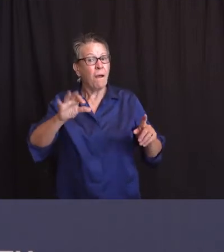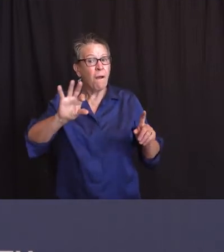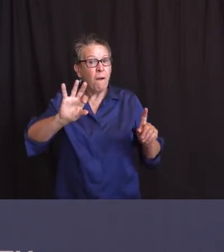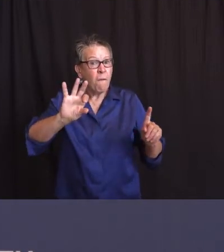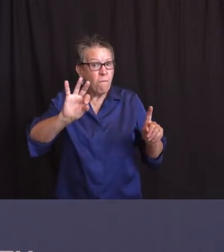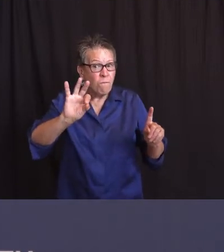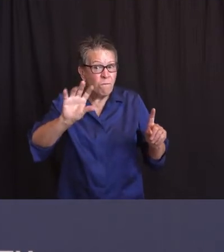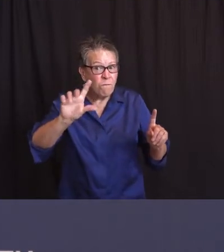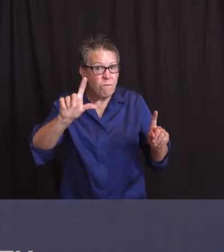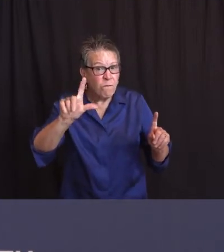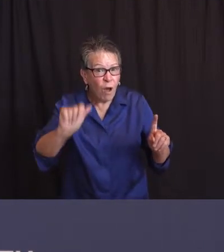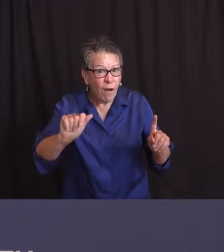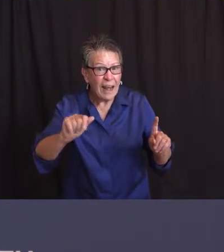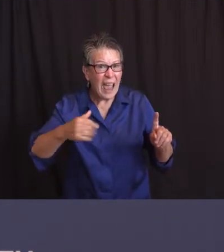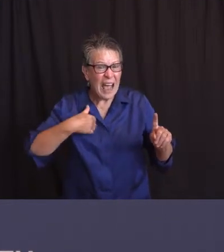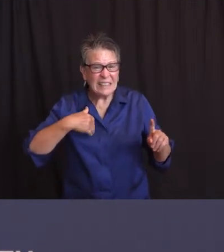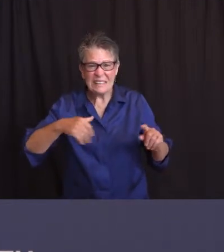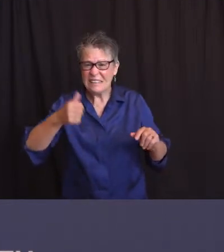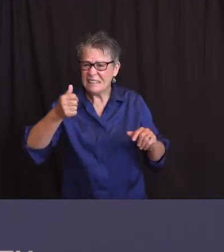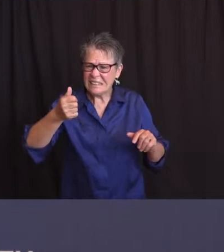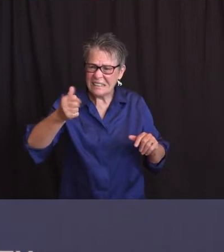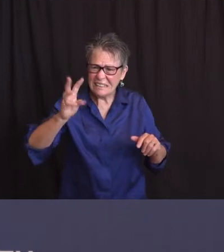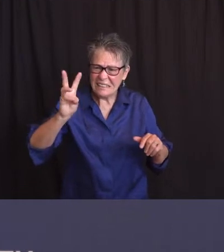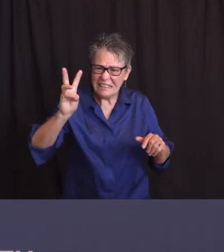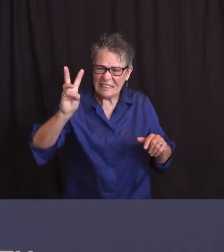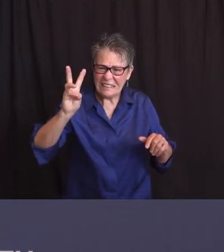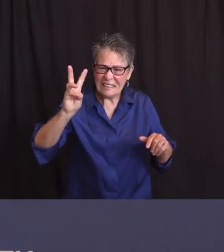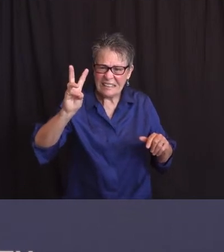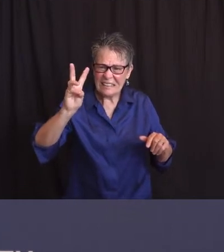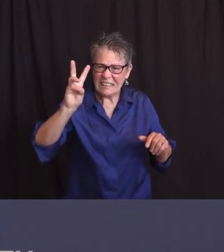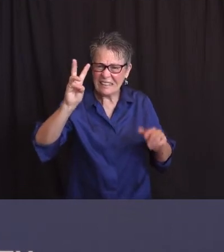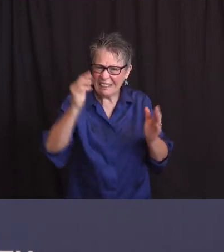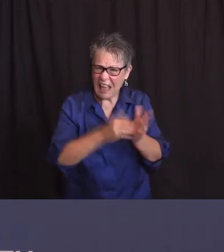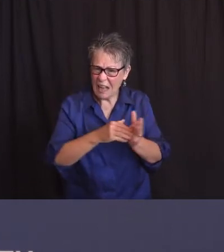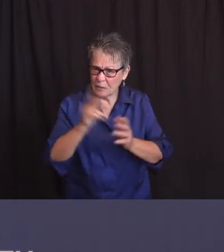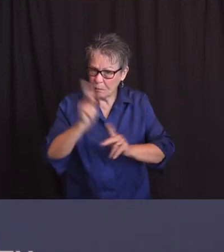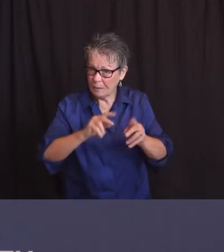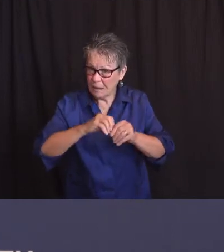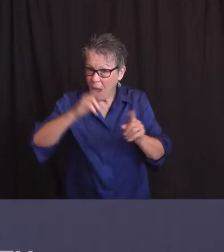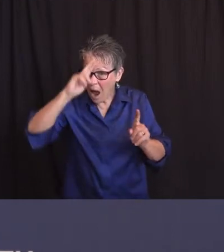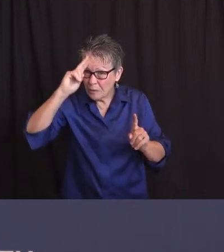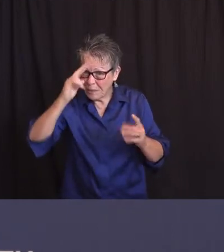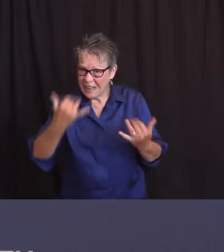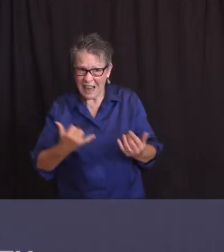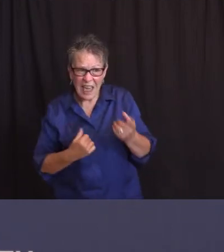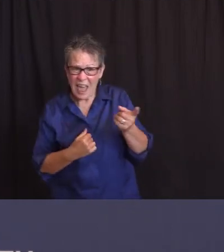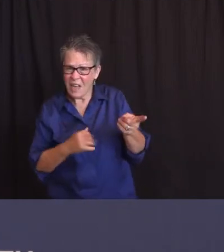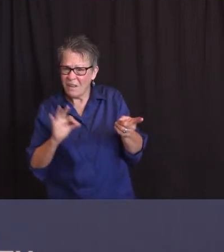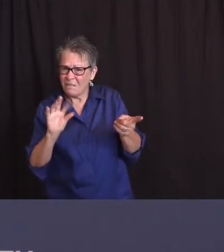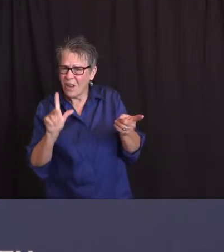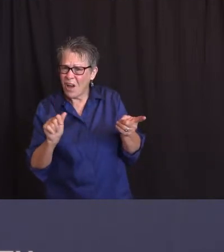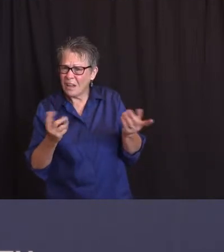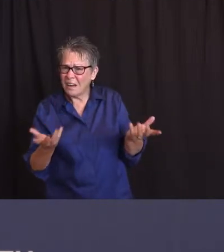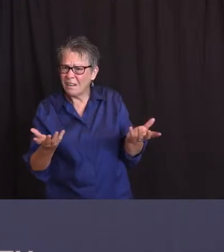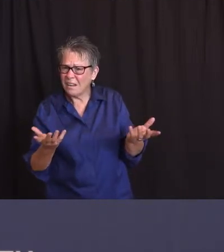way. That's partly why national solutions, for the most